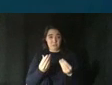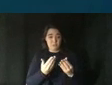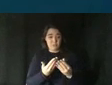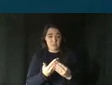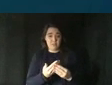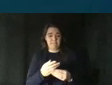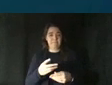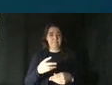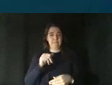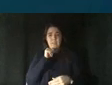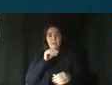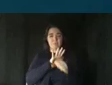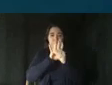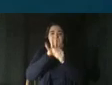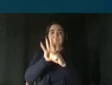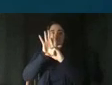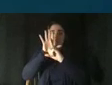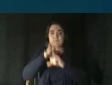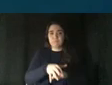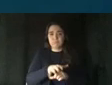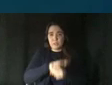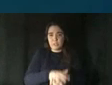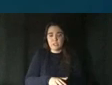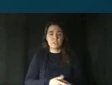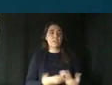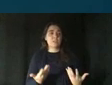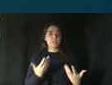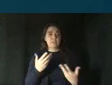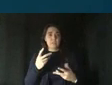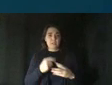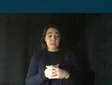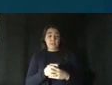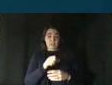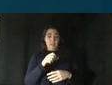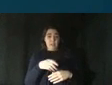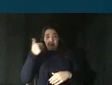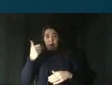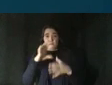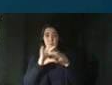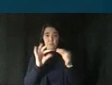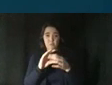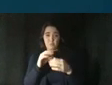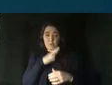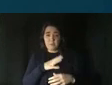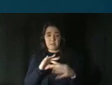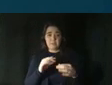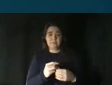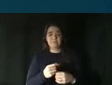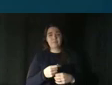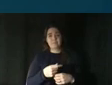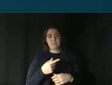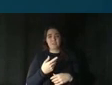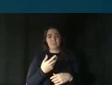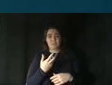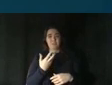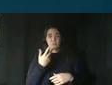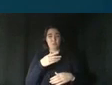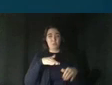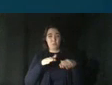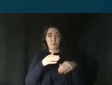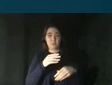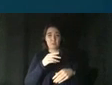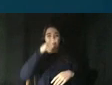We have plenty of people of color authors. Sandra White, until you walk in a Black person's life, you probably want to get the real